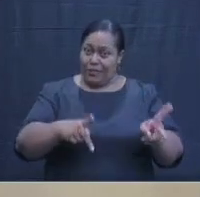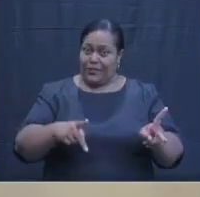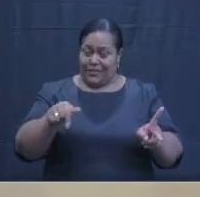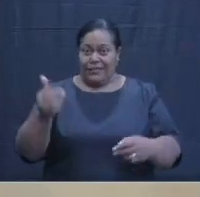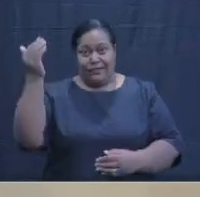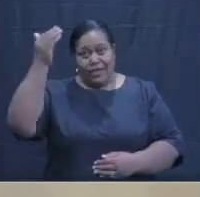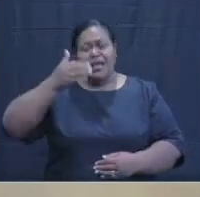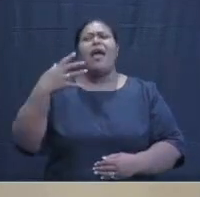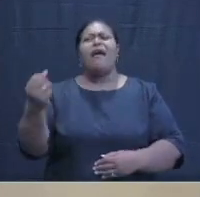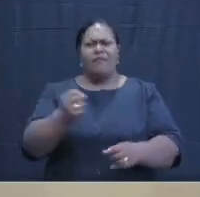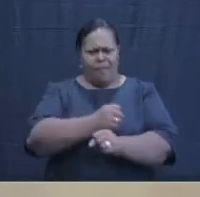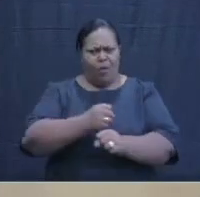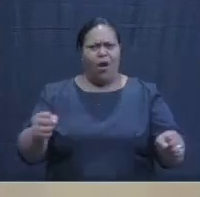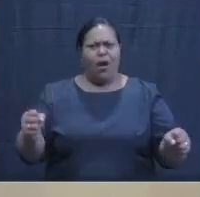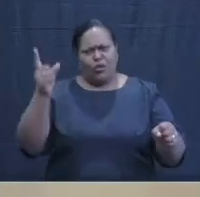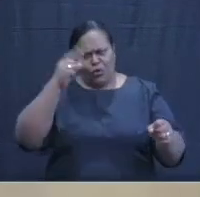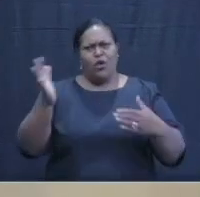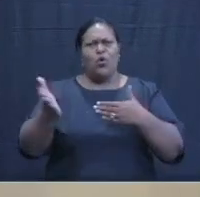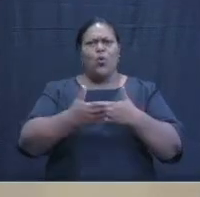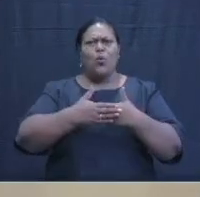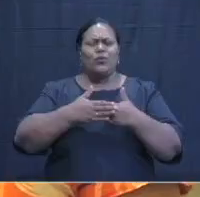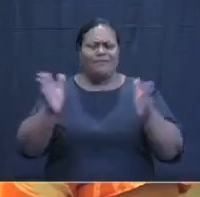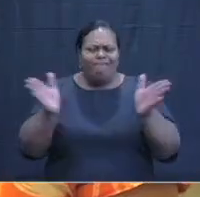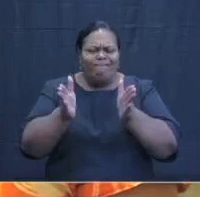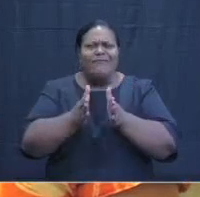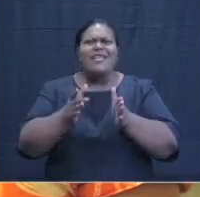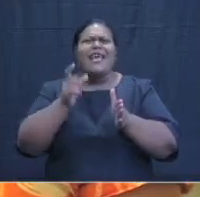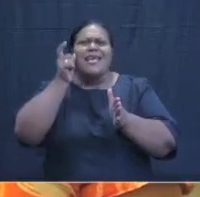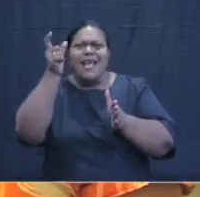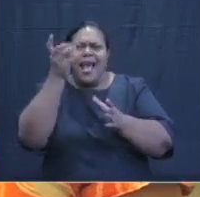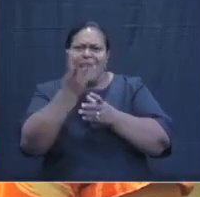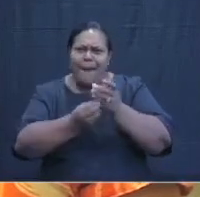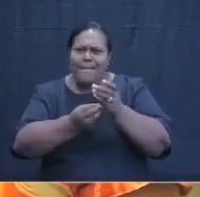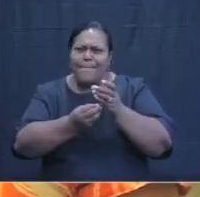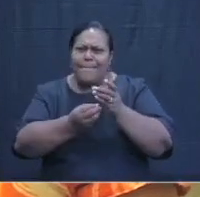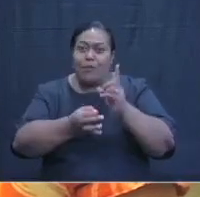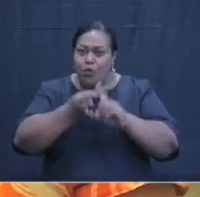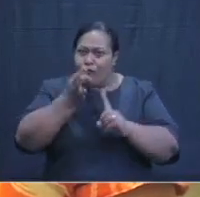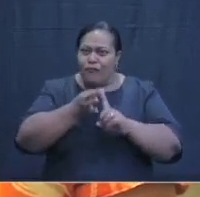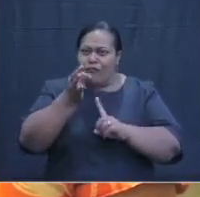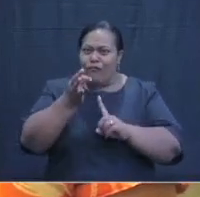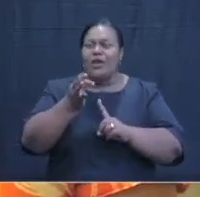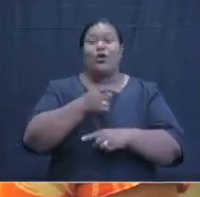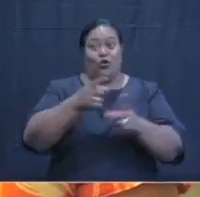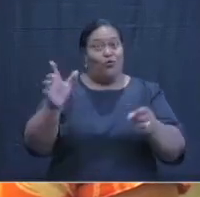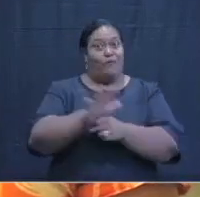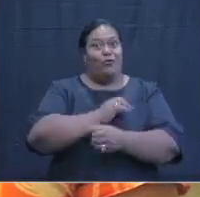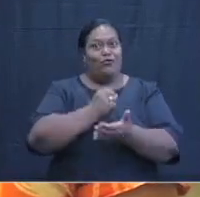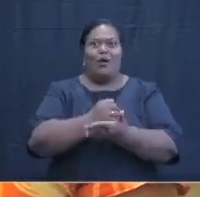power to close the care gap and ensure that every individual facing